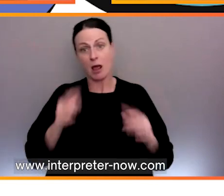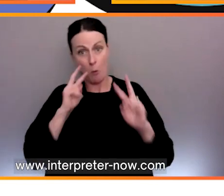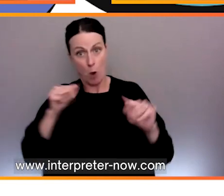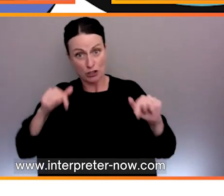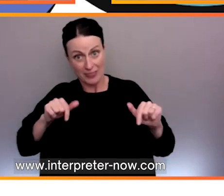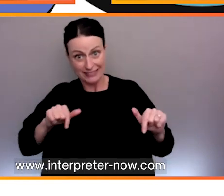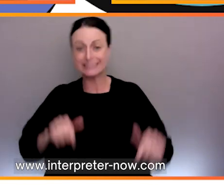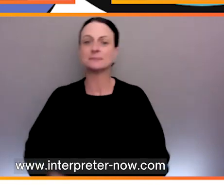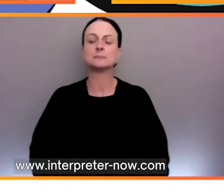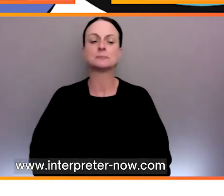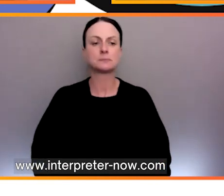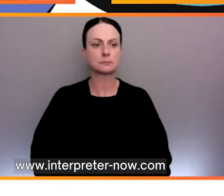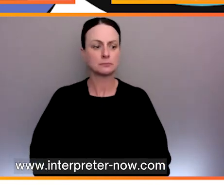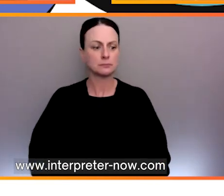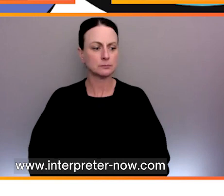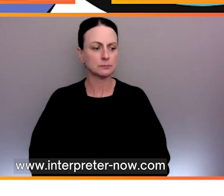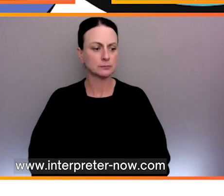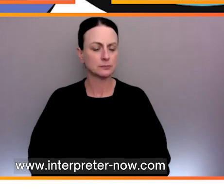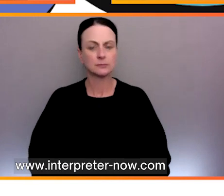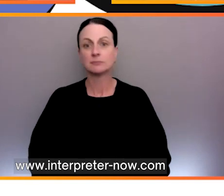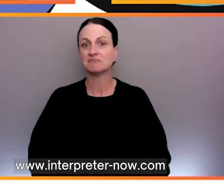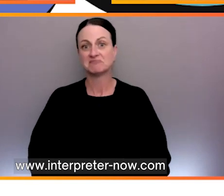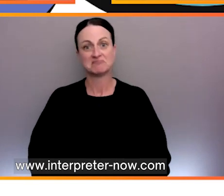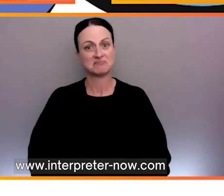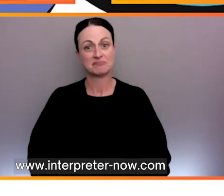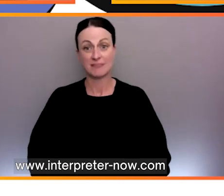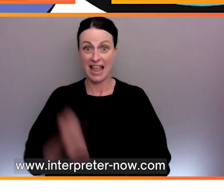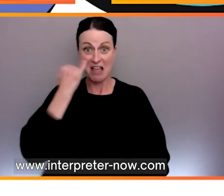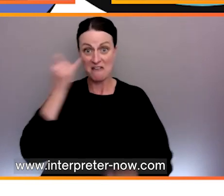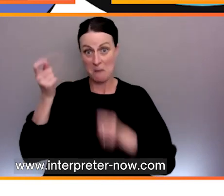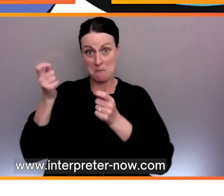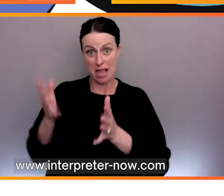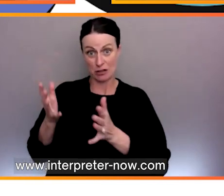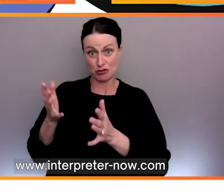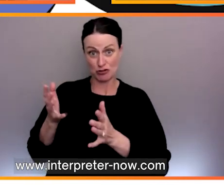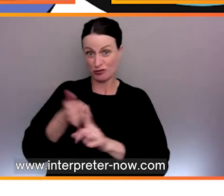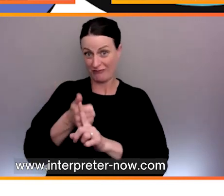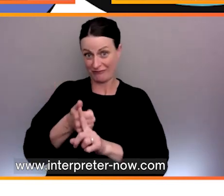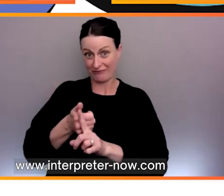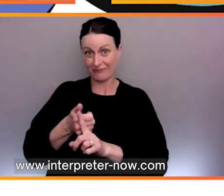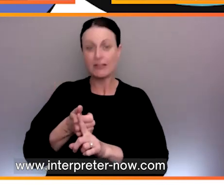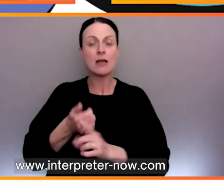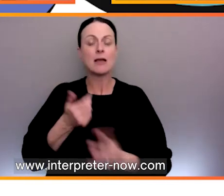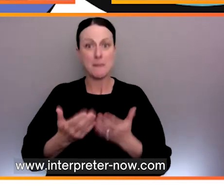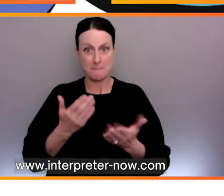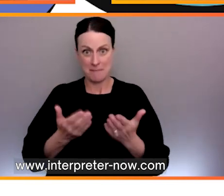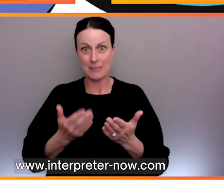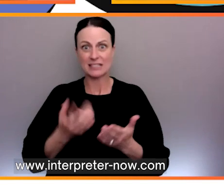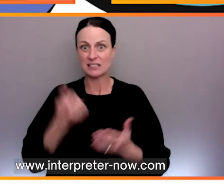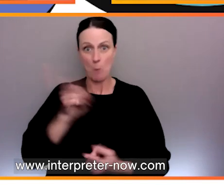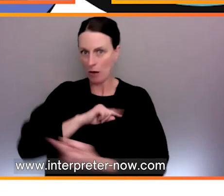as you are a manager and you may receive this, if somebody comes to you and says, I'm experiencing